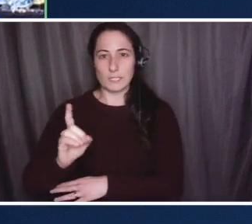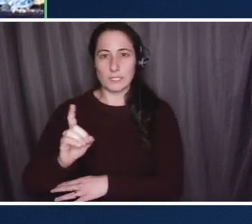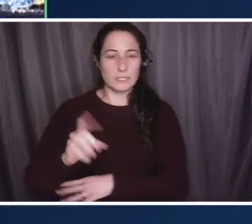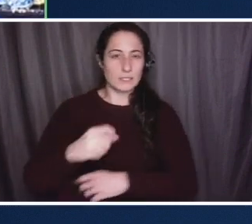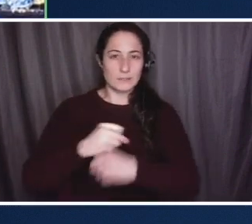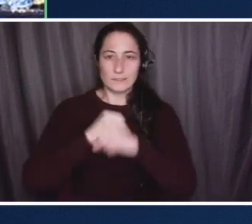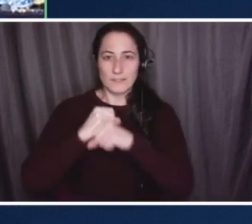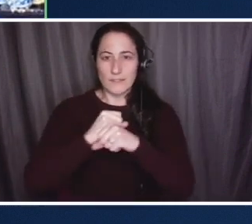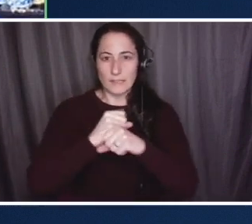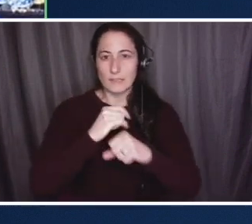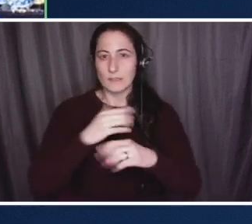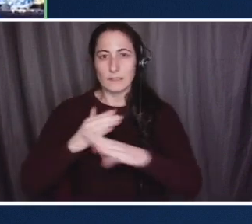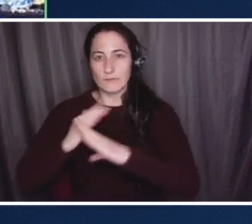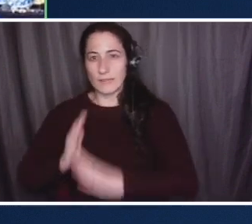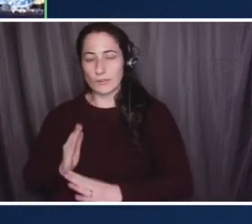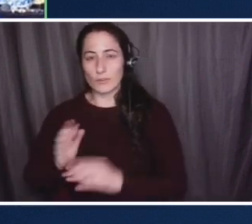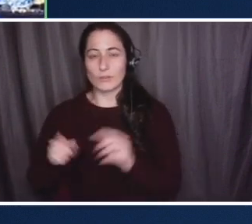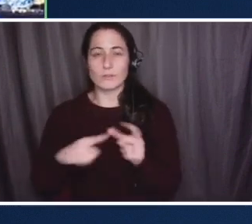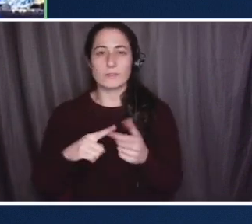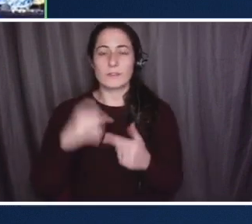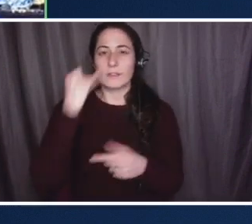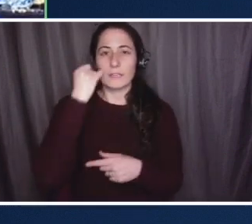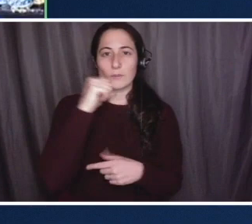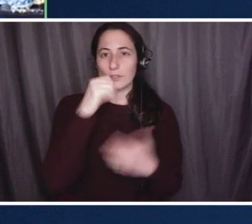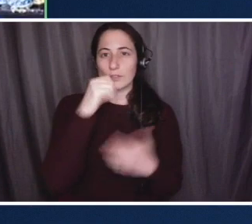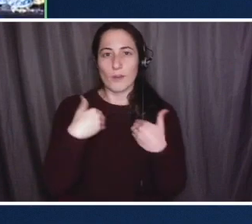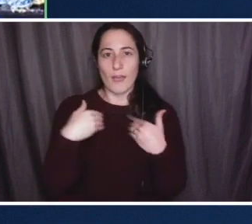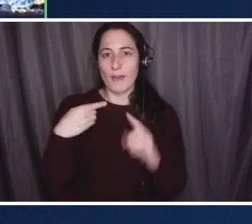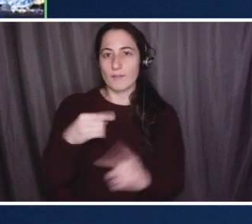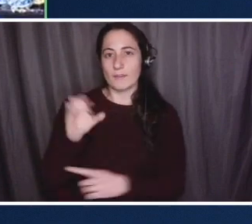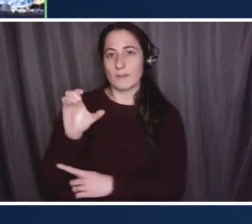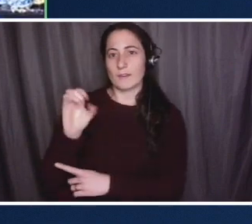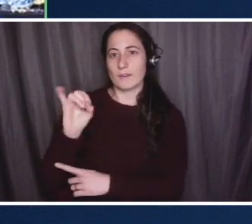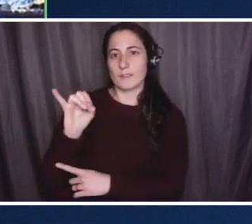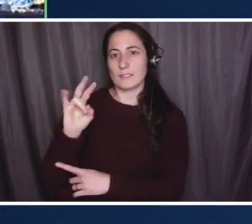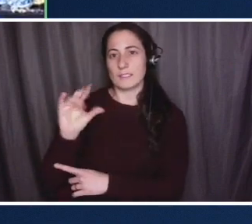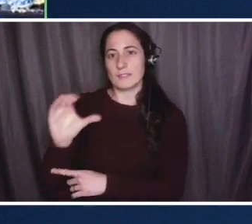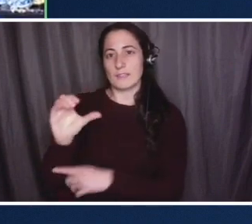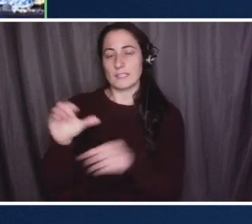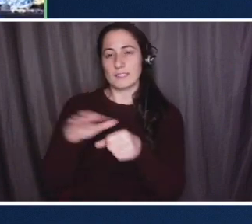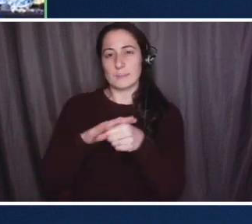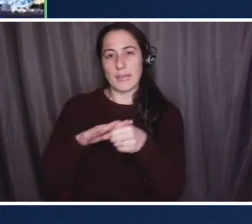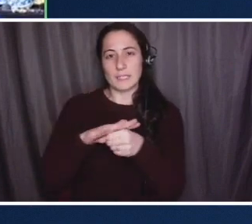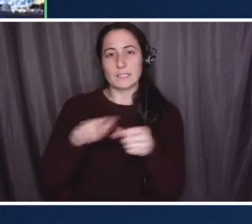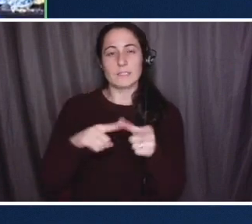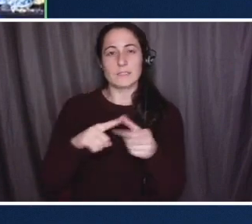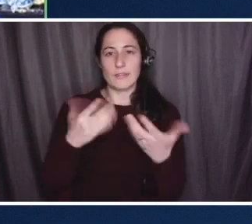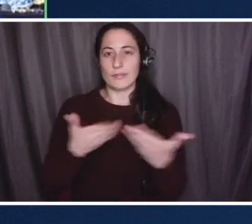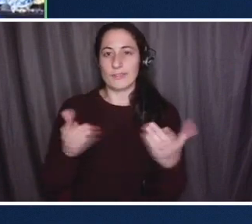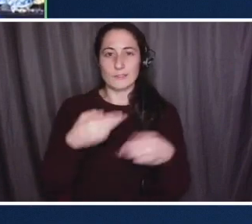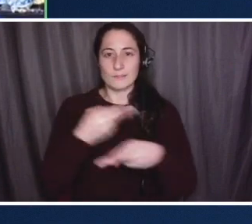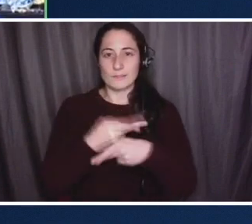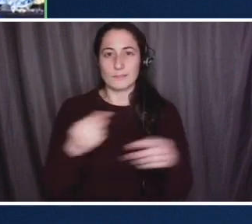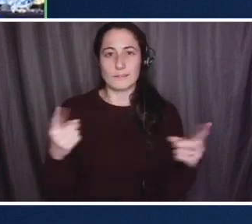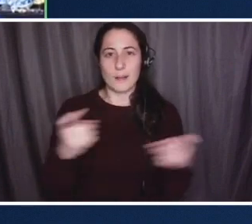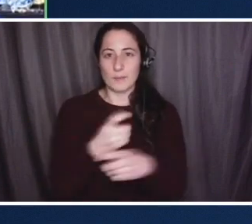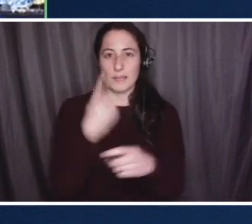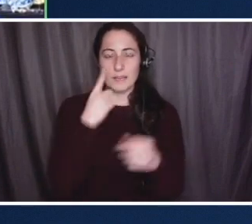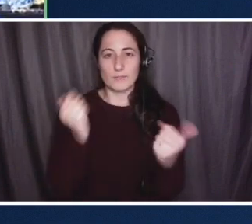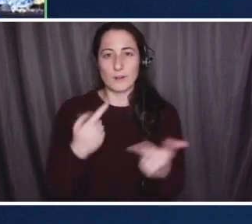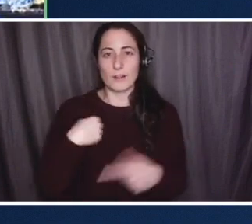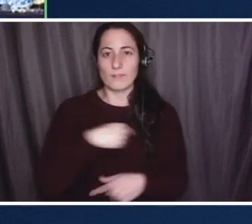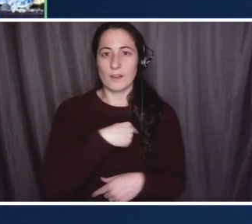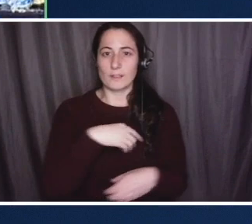defenders, if we don't have an open civic space, then things will remain, you know, complicated for all of us in the room.